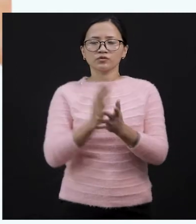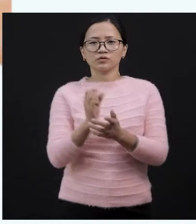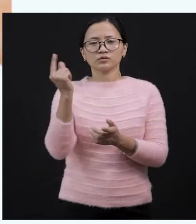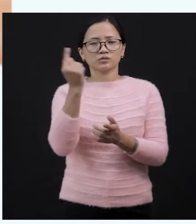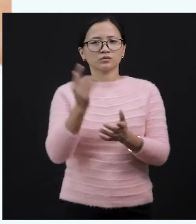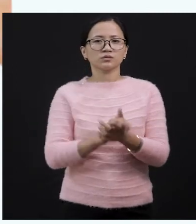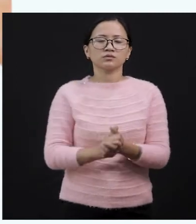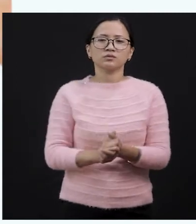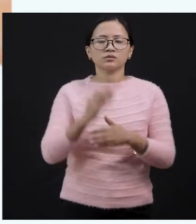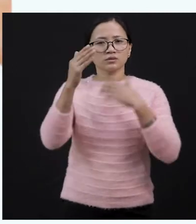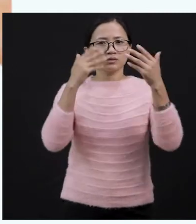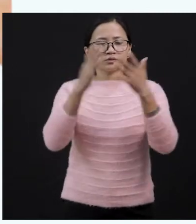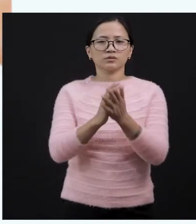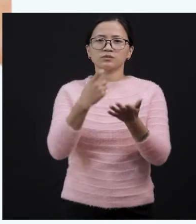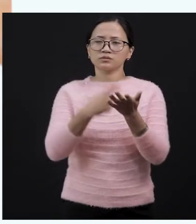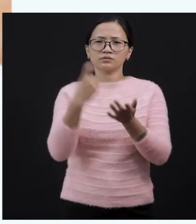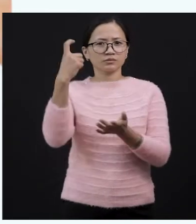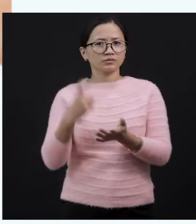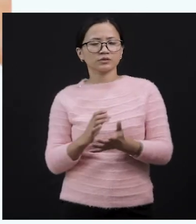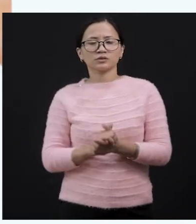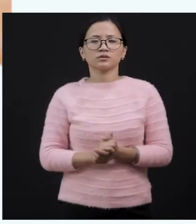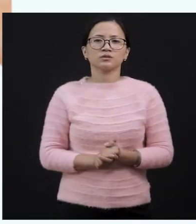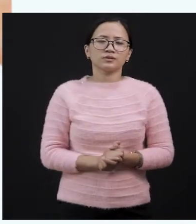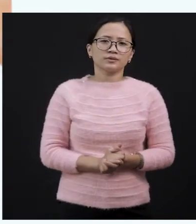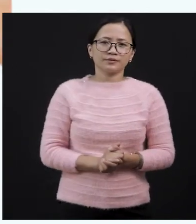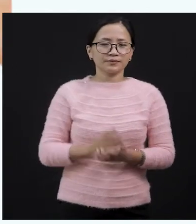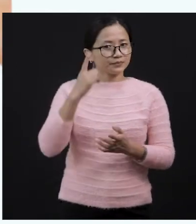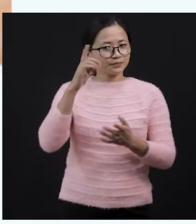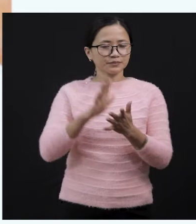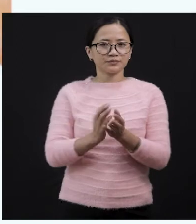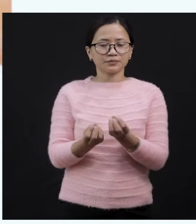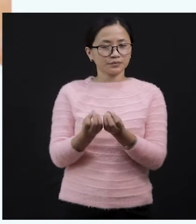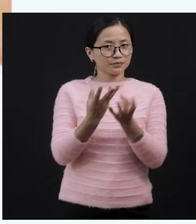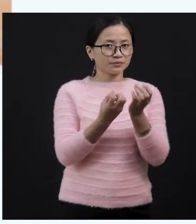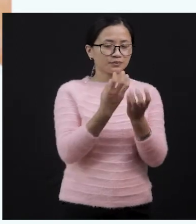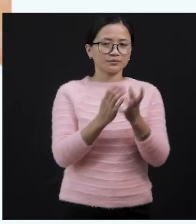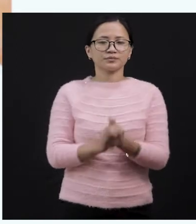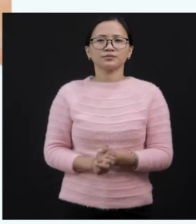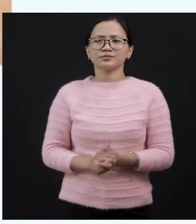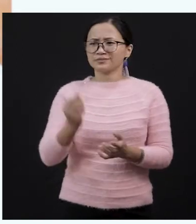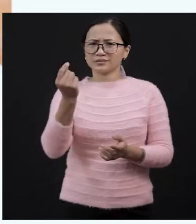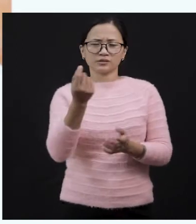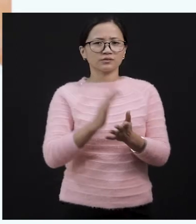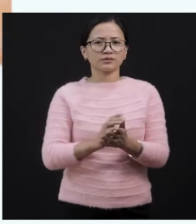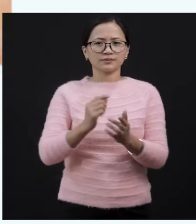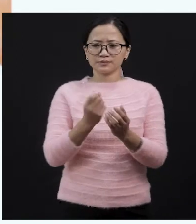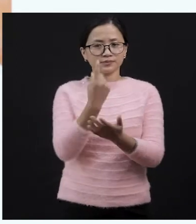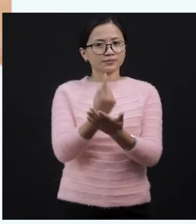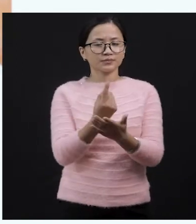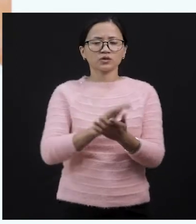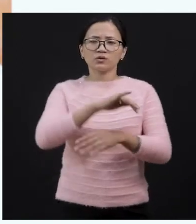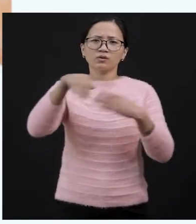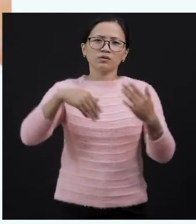uses would be air is required for burning. Not just for this candle,